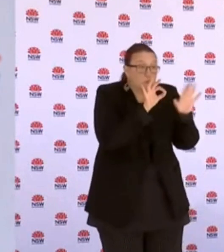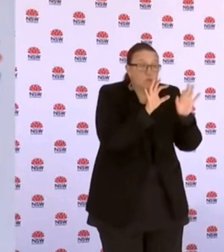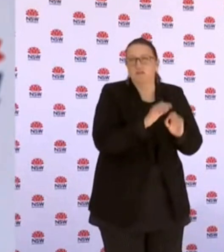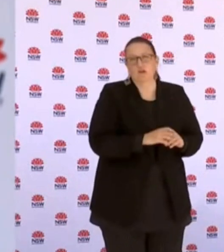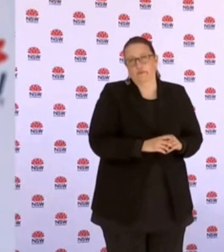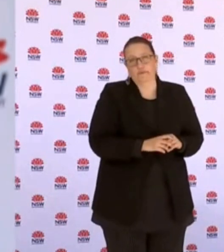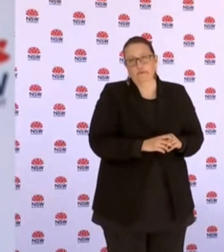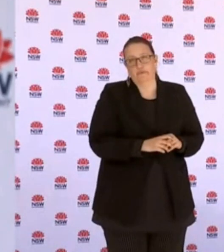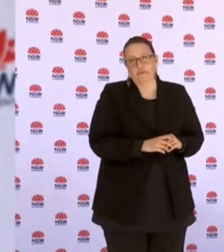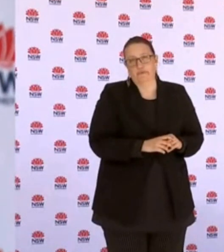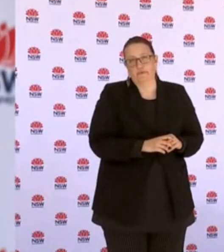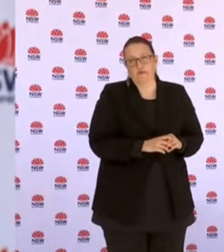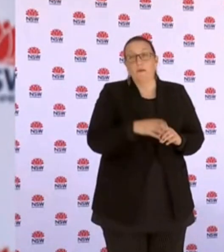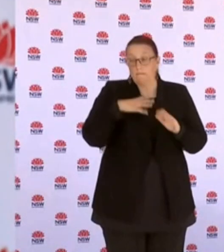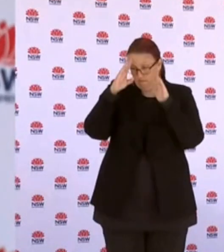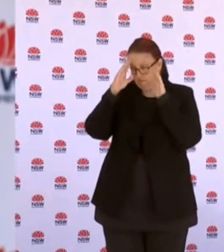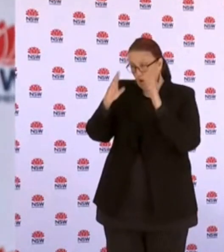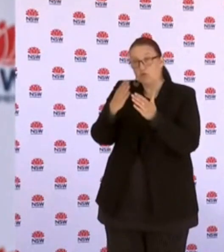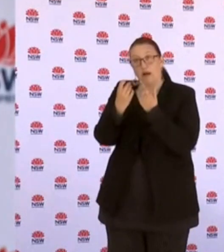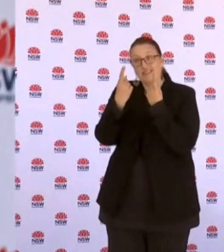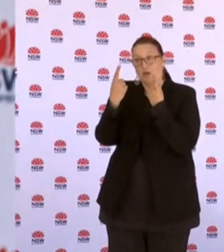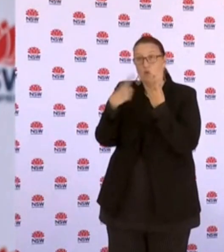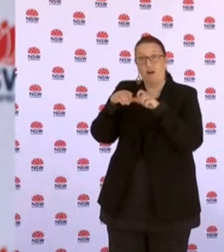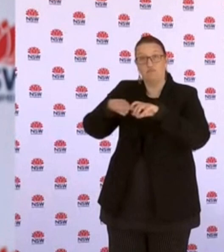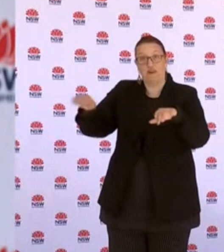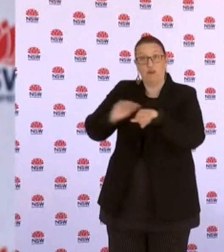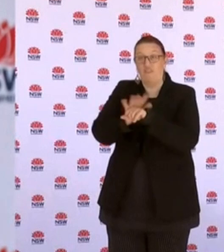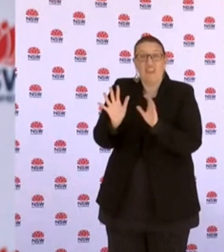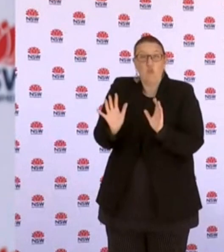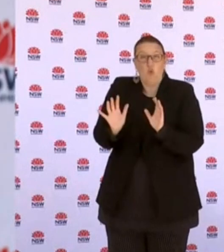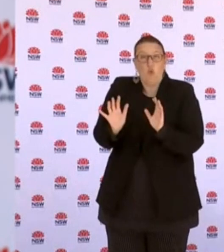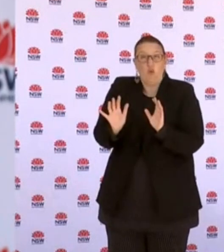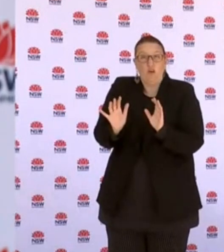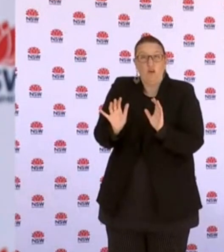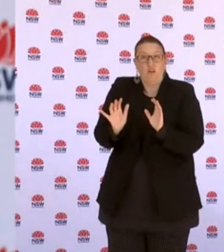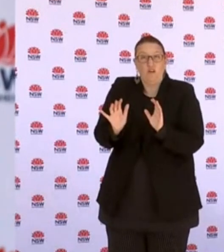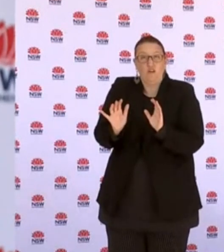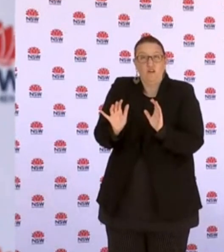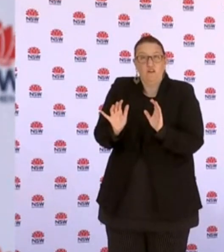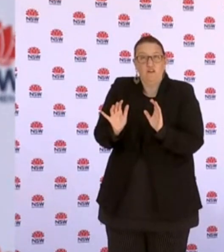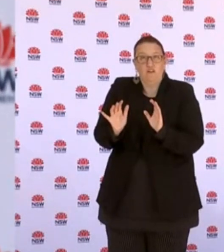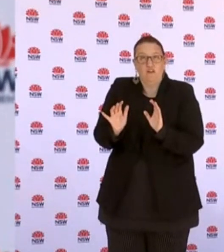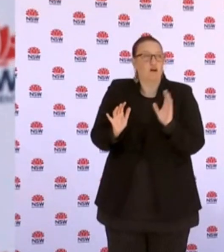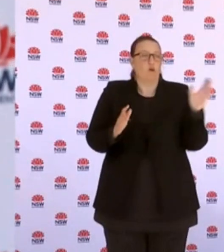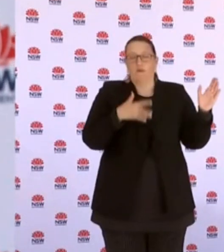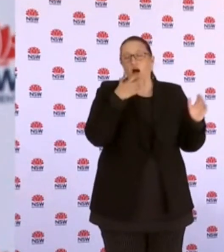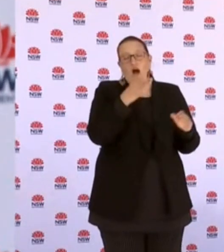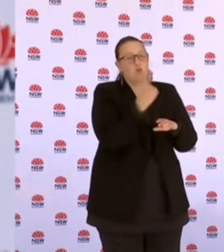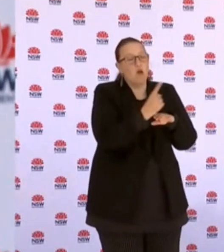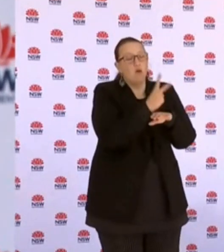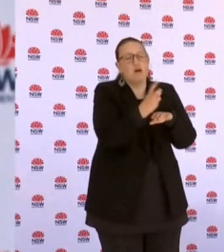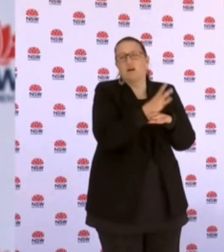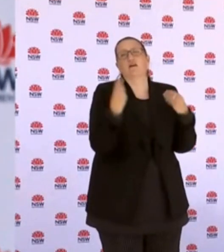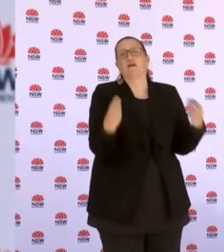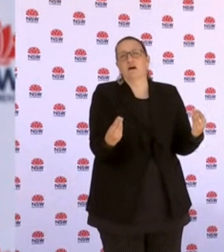frank, our focus is better understanding what are the drivers for the current infection. With the greatest of respect, Okay, we've asked this for weeks. It's